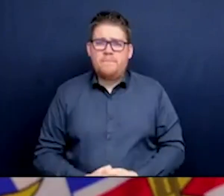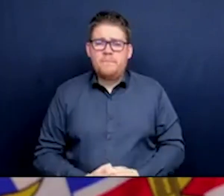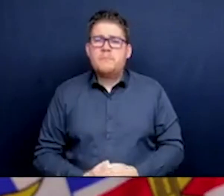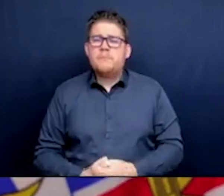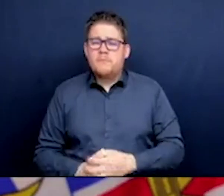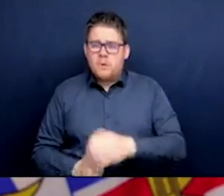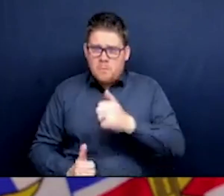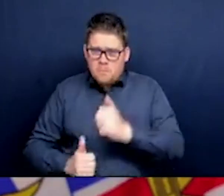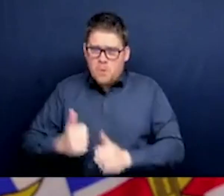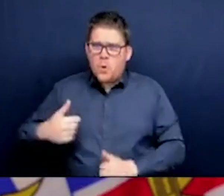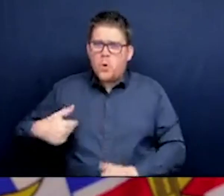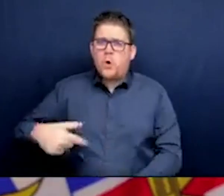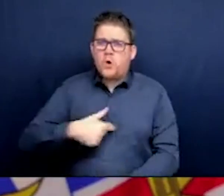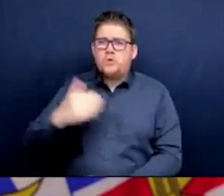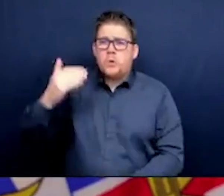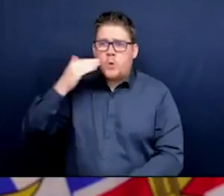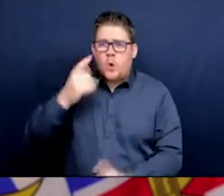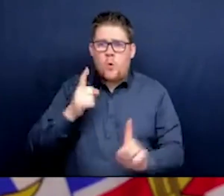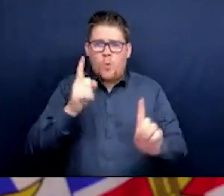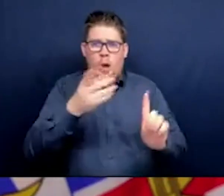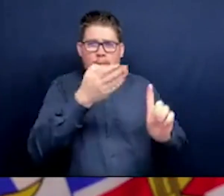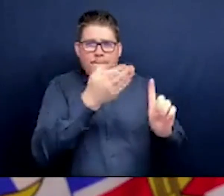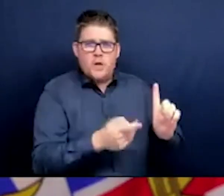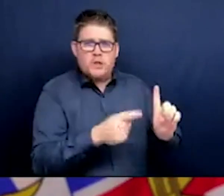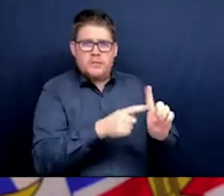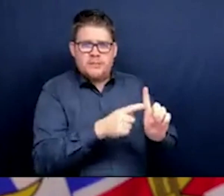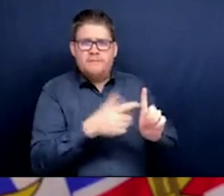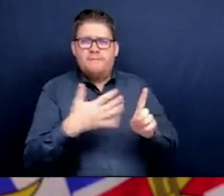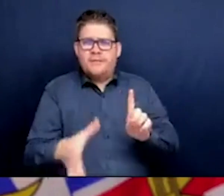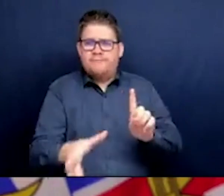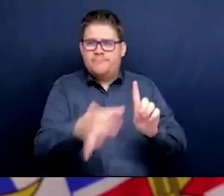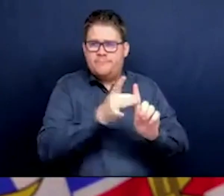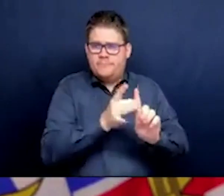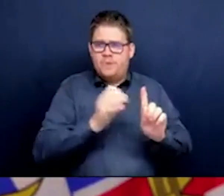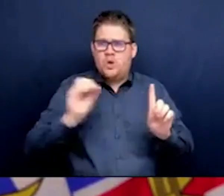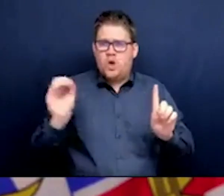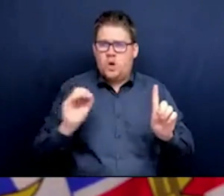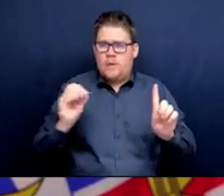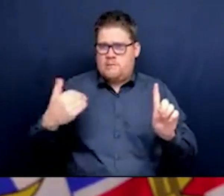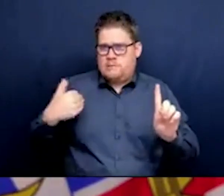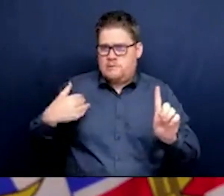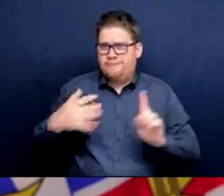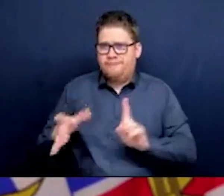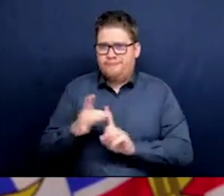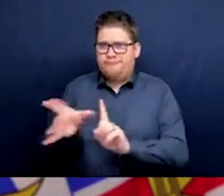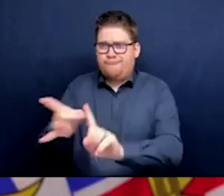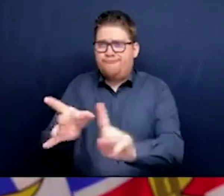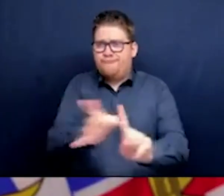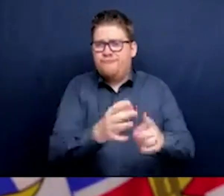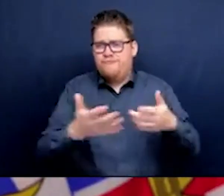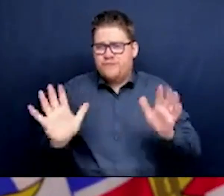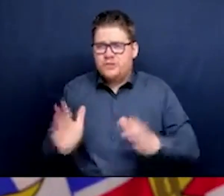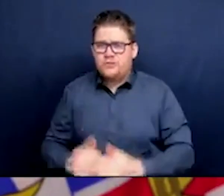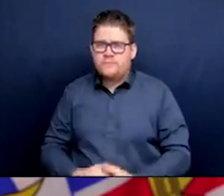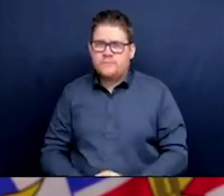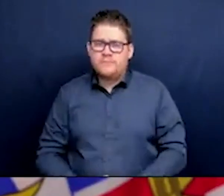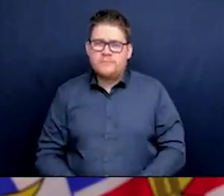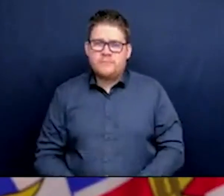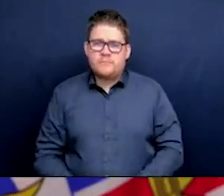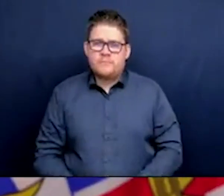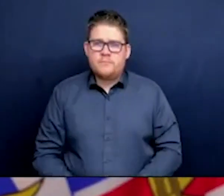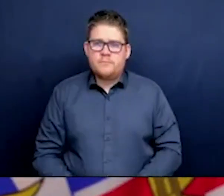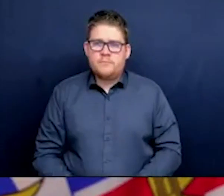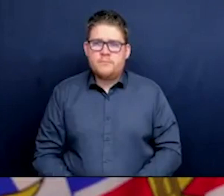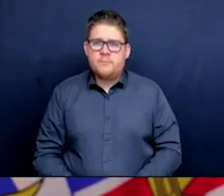months. We also know that the protection from 2 doses of vaccines or from recent infection does wane